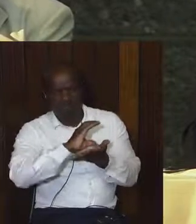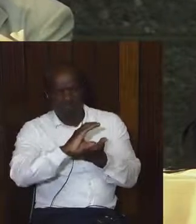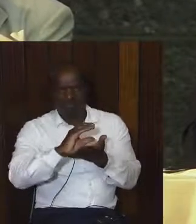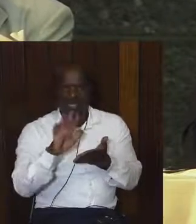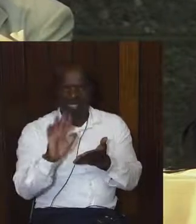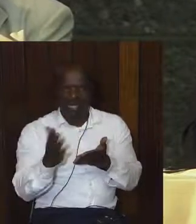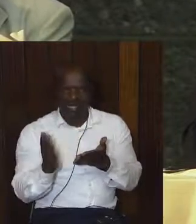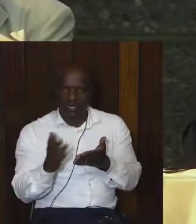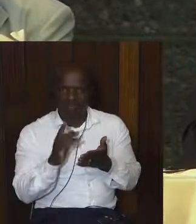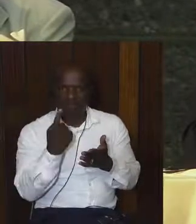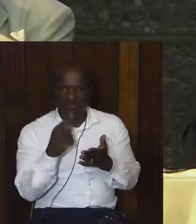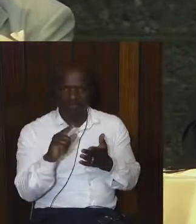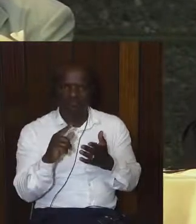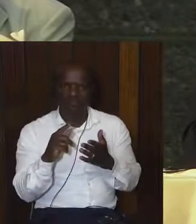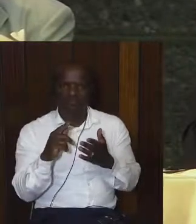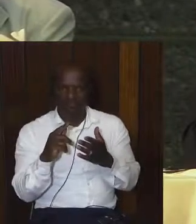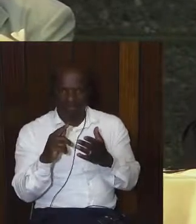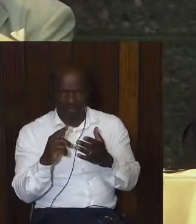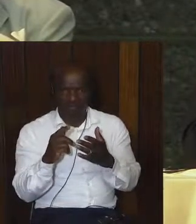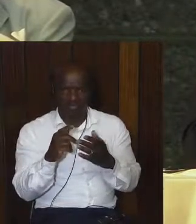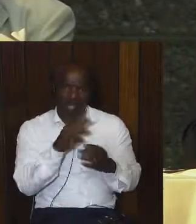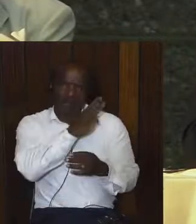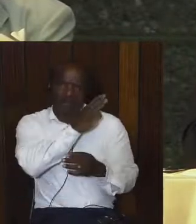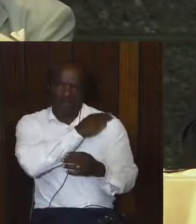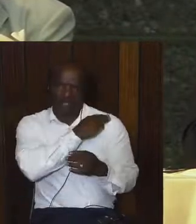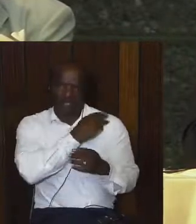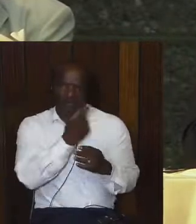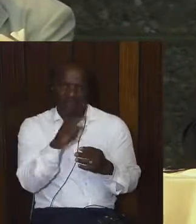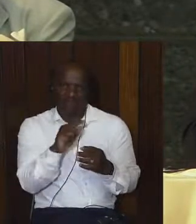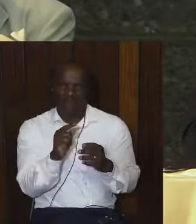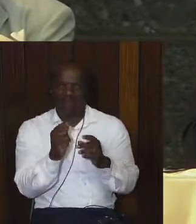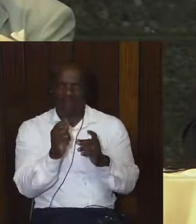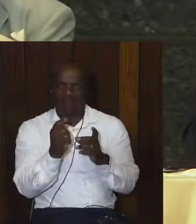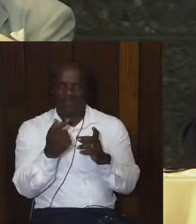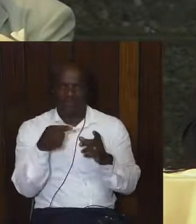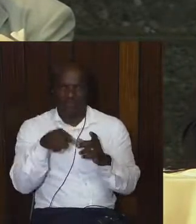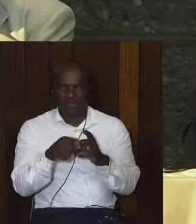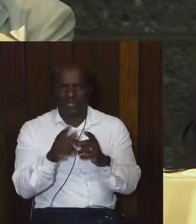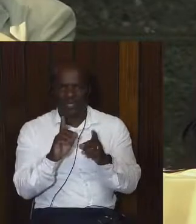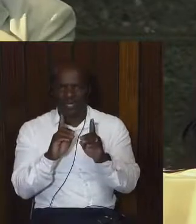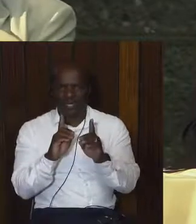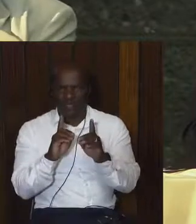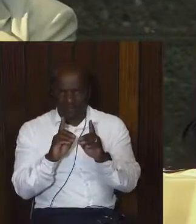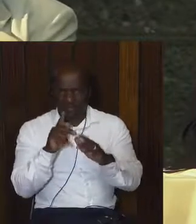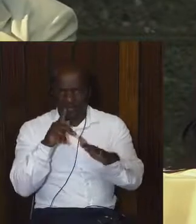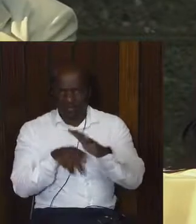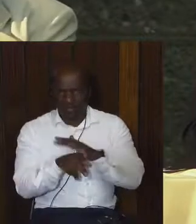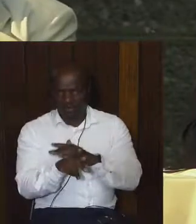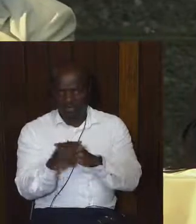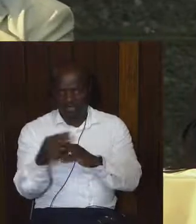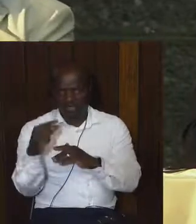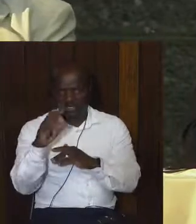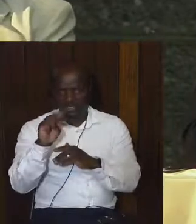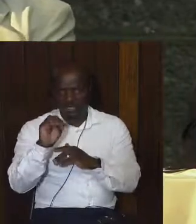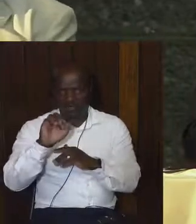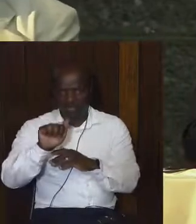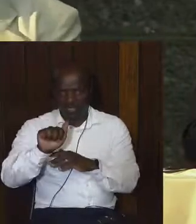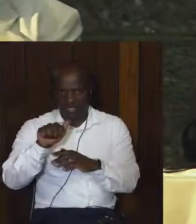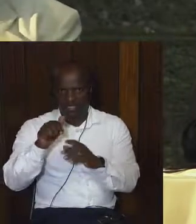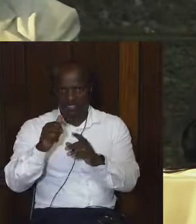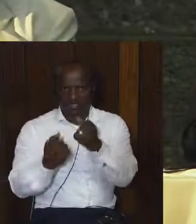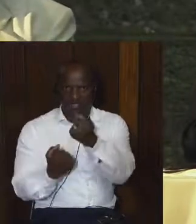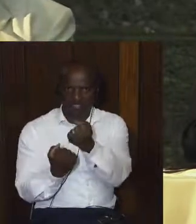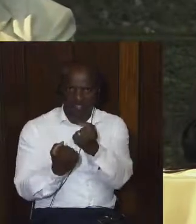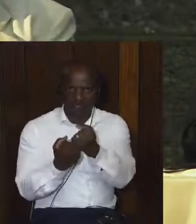terms of project management on the TIH. So it has been dealt with by the GMA with the support of the